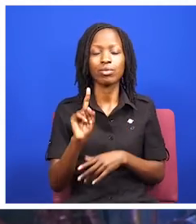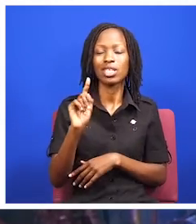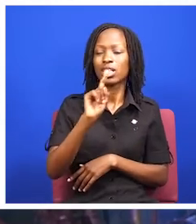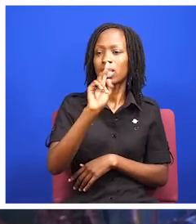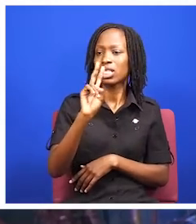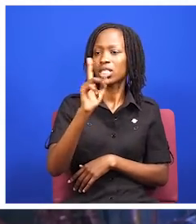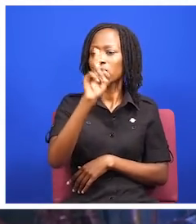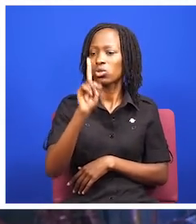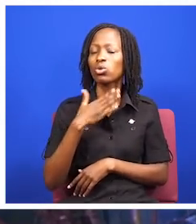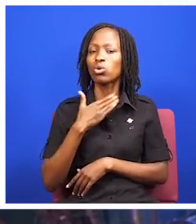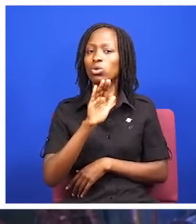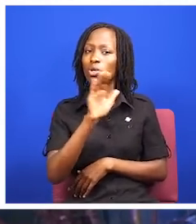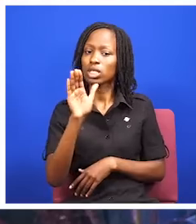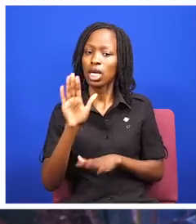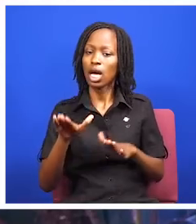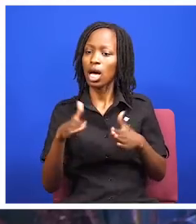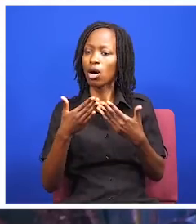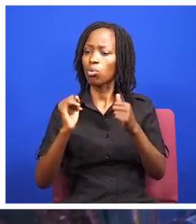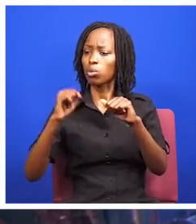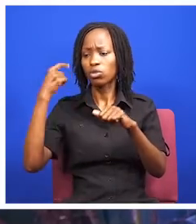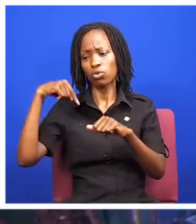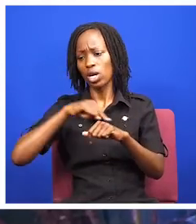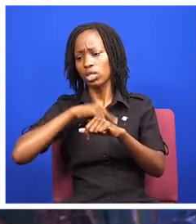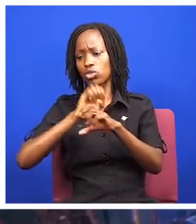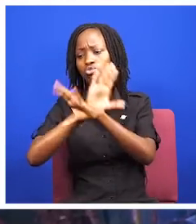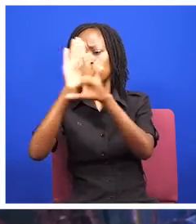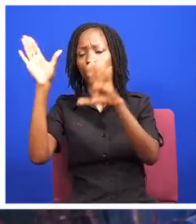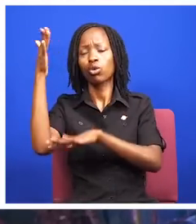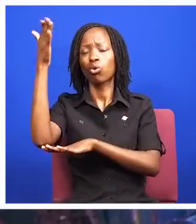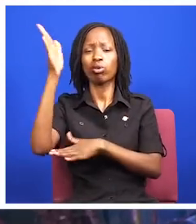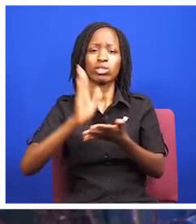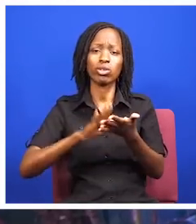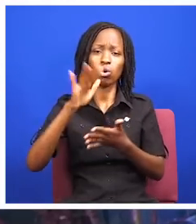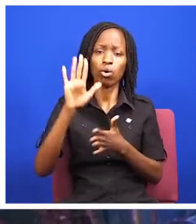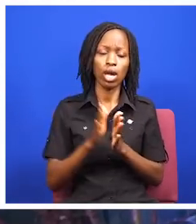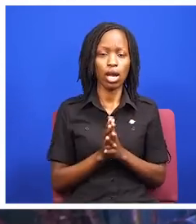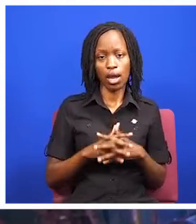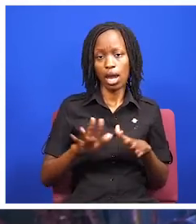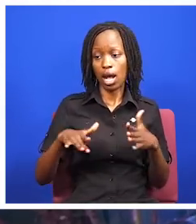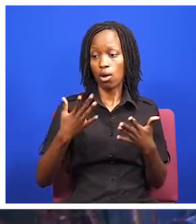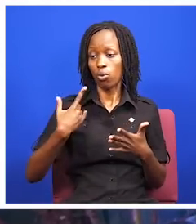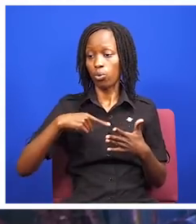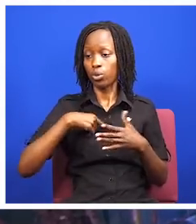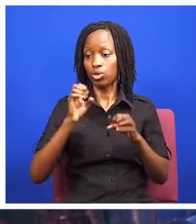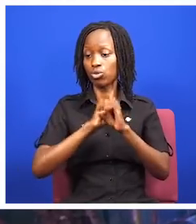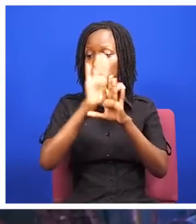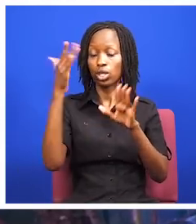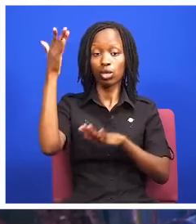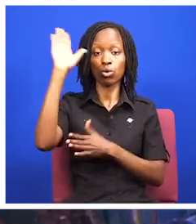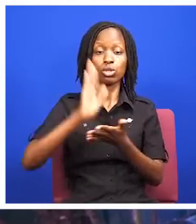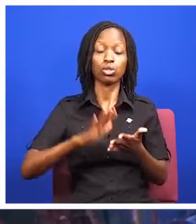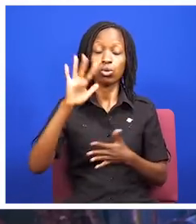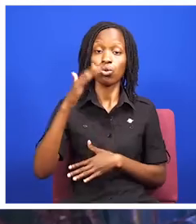question we have for you is, how then do we radiate God's glory? How do we radiate God's